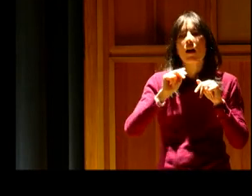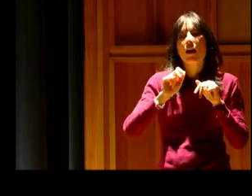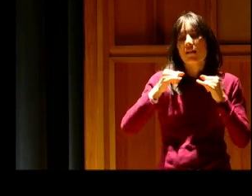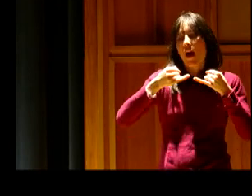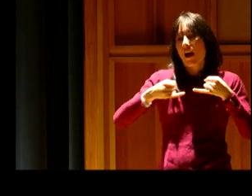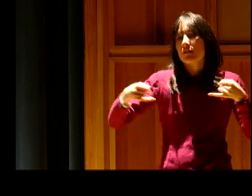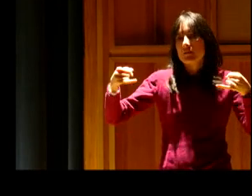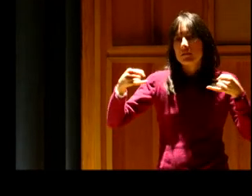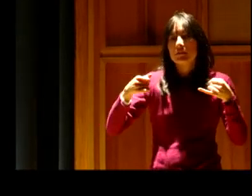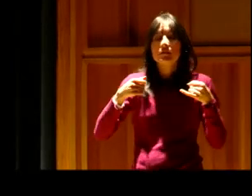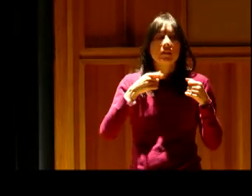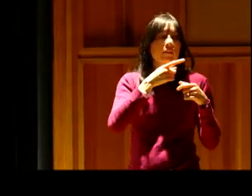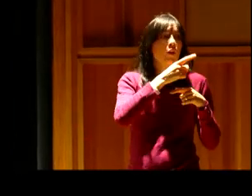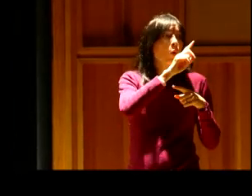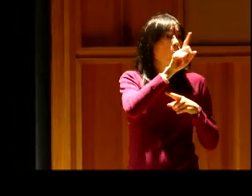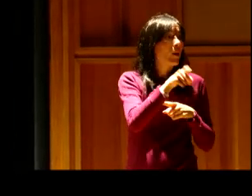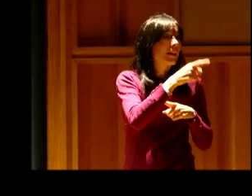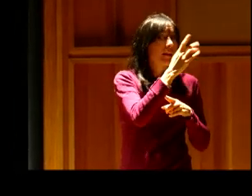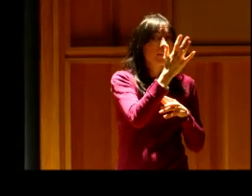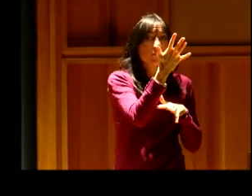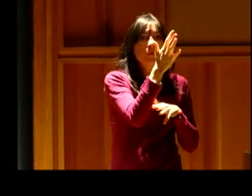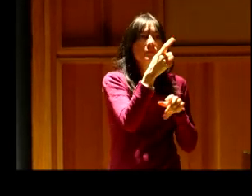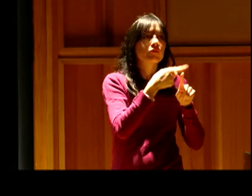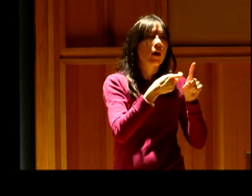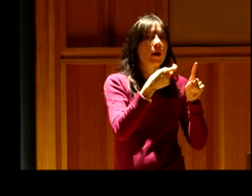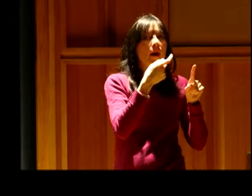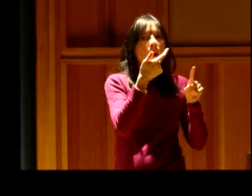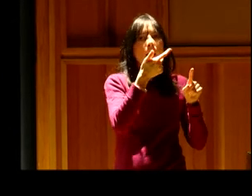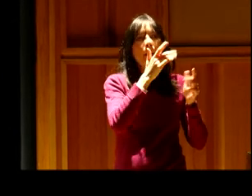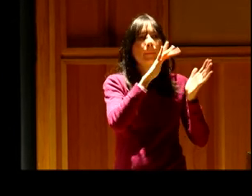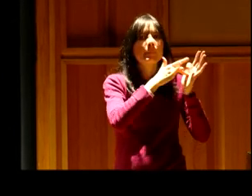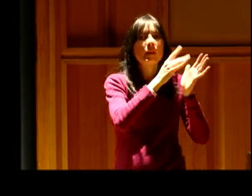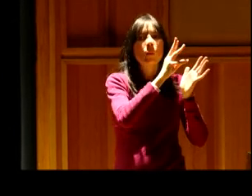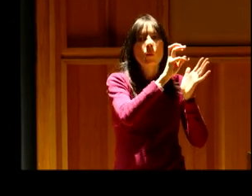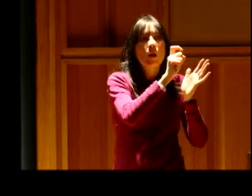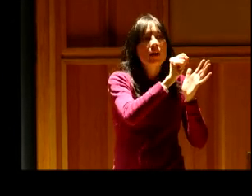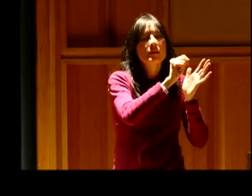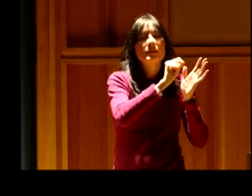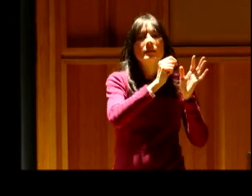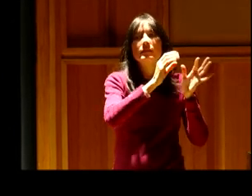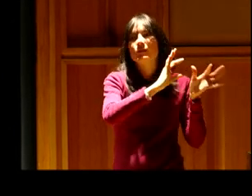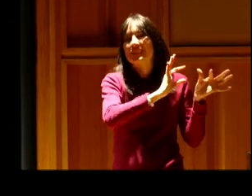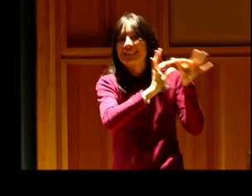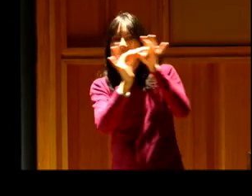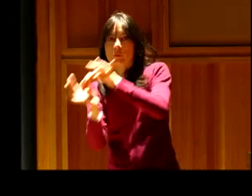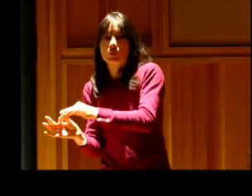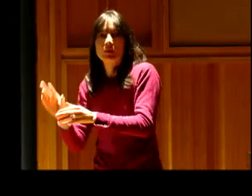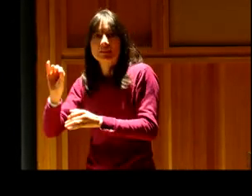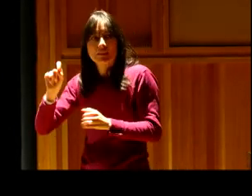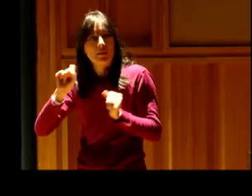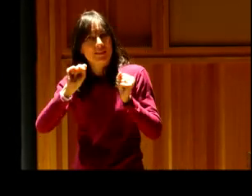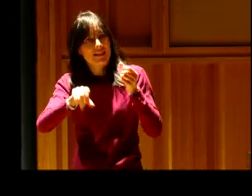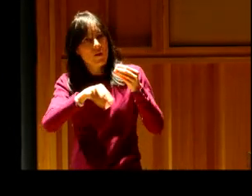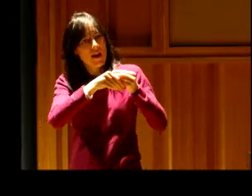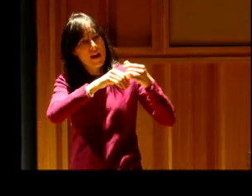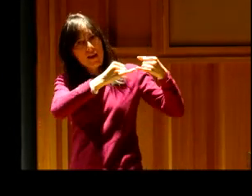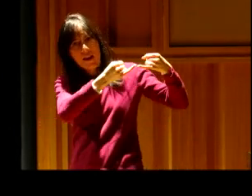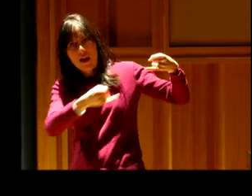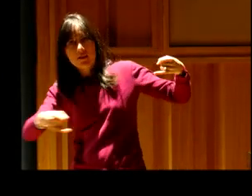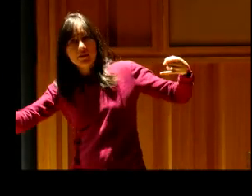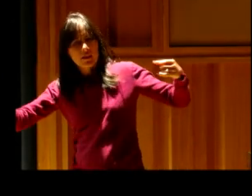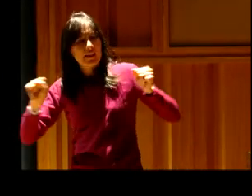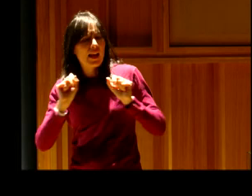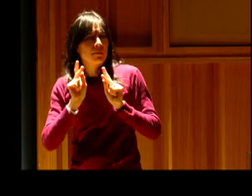farms in the Great Plains to our cities, to build out an offshore wind capacity, to build more solar.